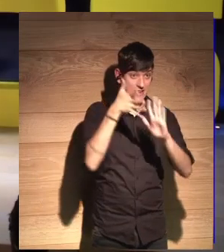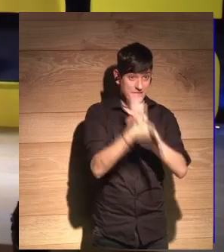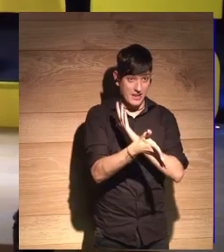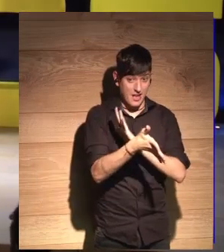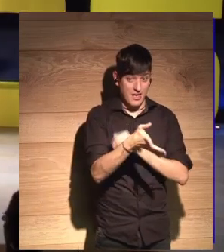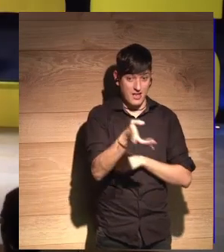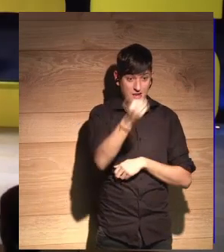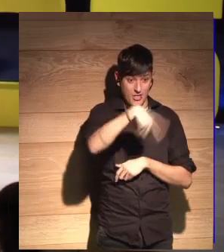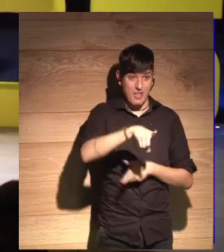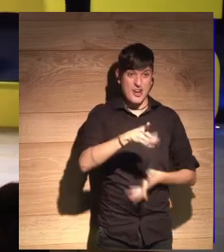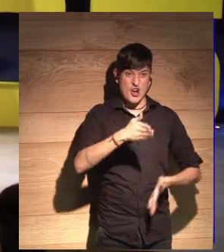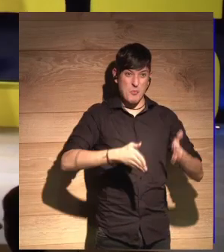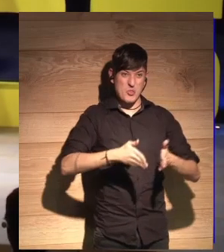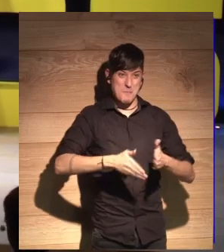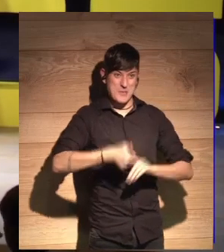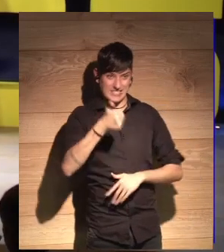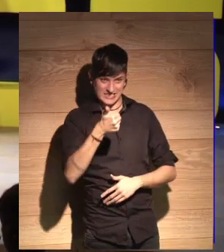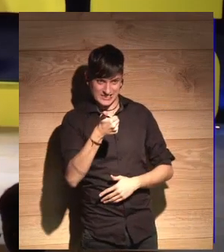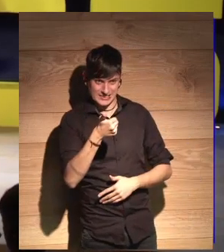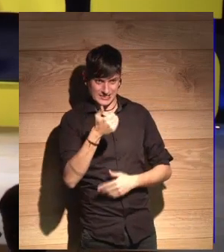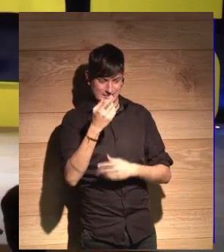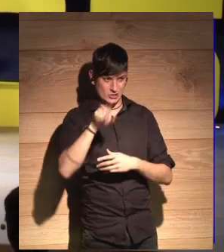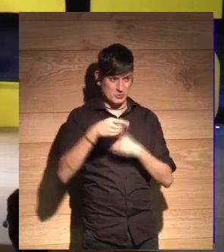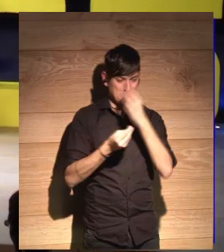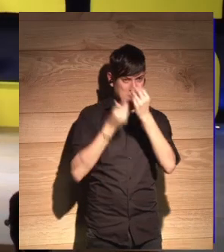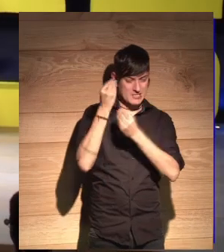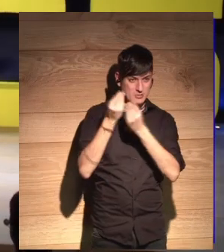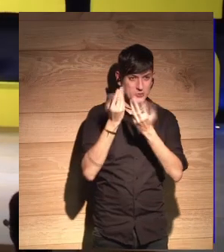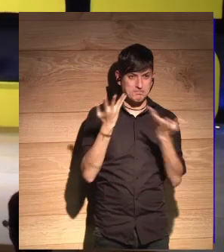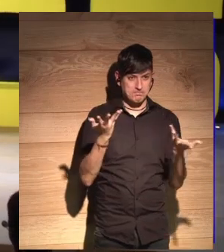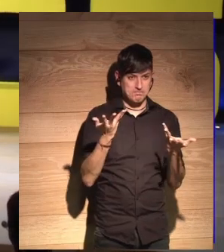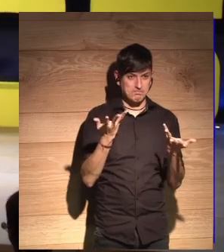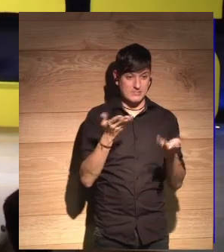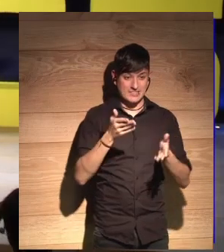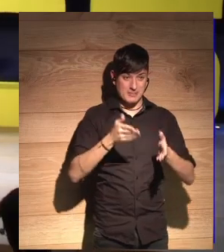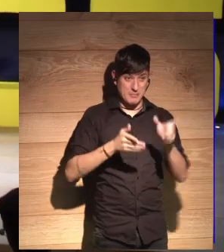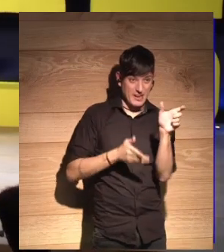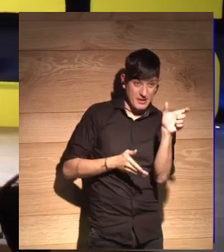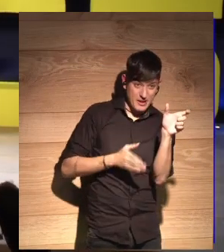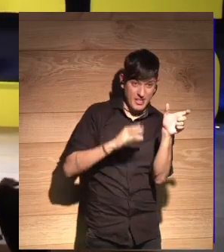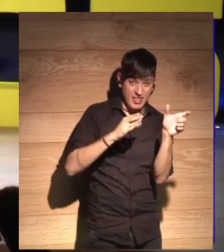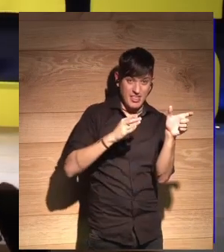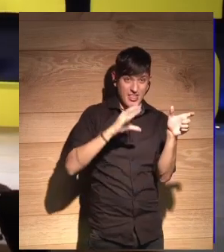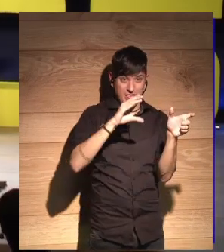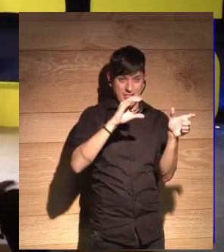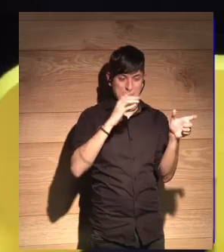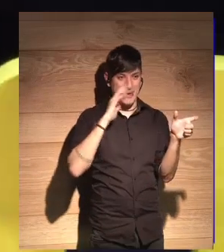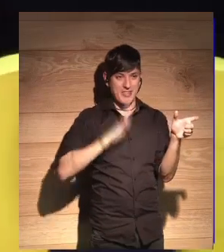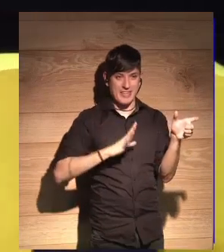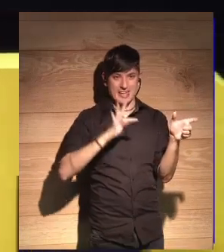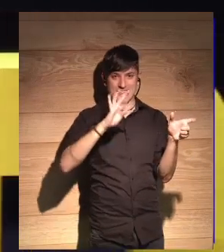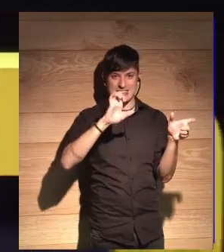but because we think of this term from Terminator or RoboCop, we miss the meaning of the